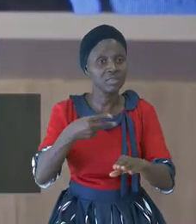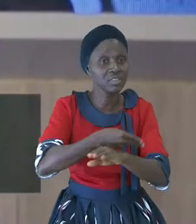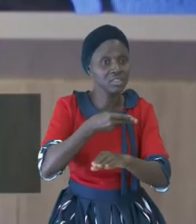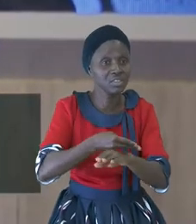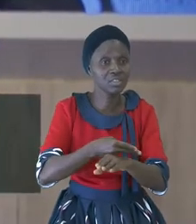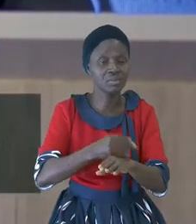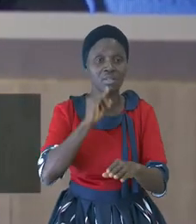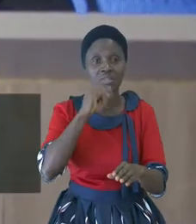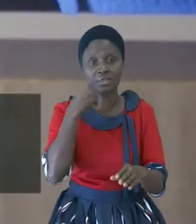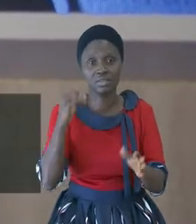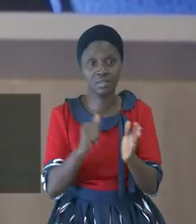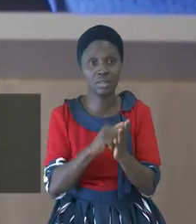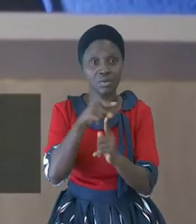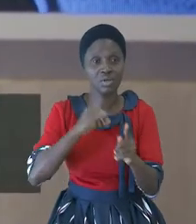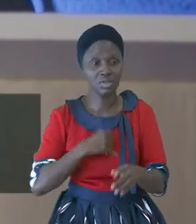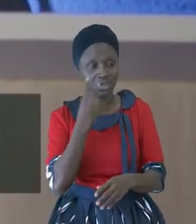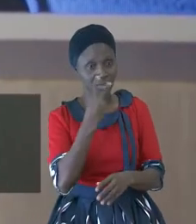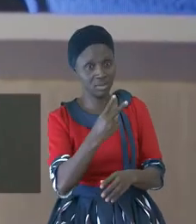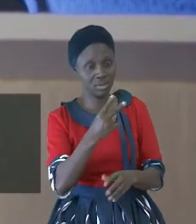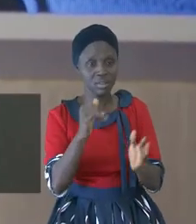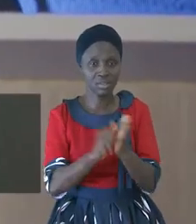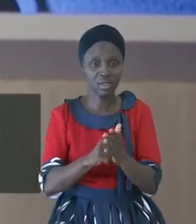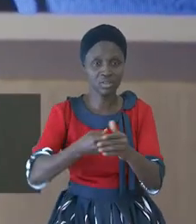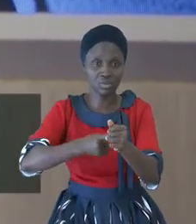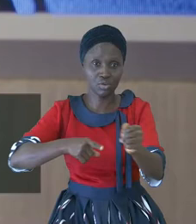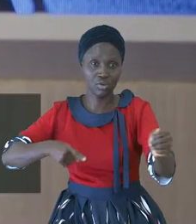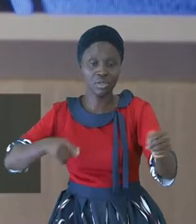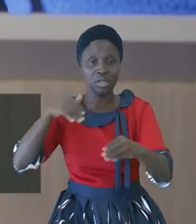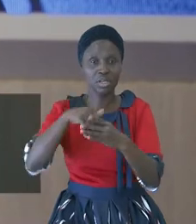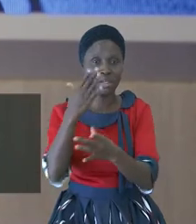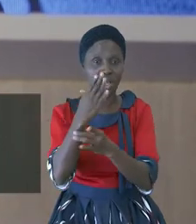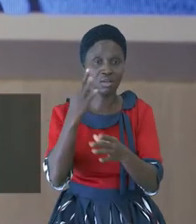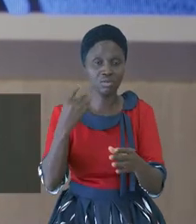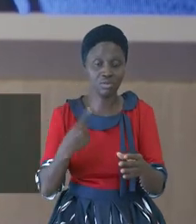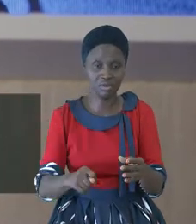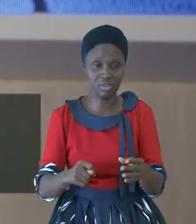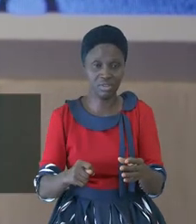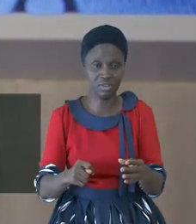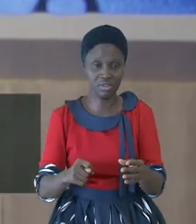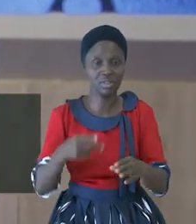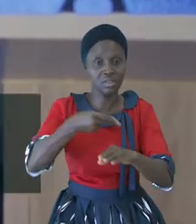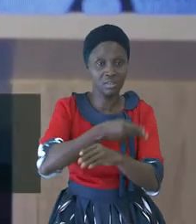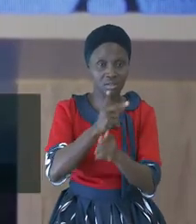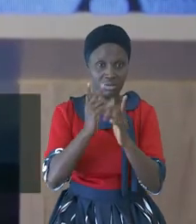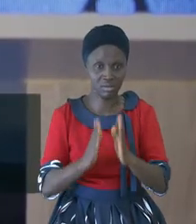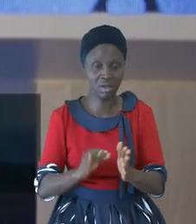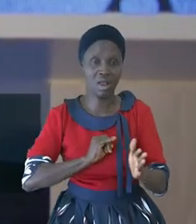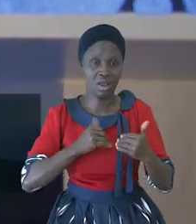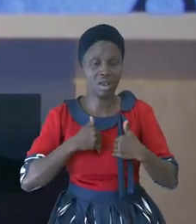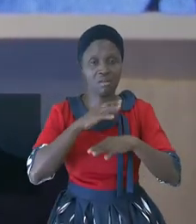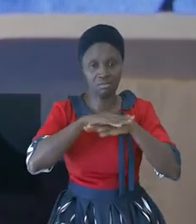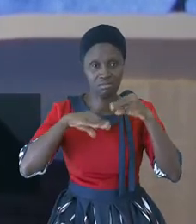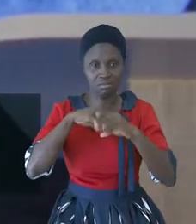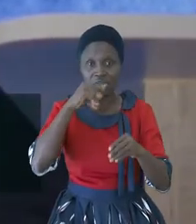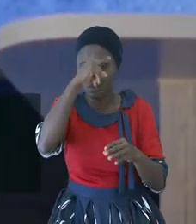that rod in the hand of the shepherd, I have comfort. Why? Because it's that rod